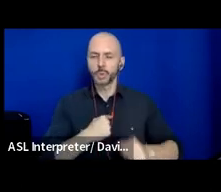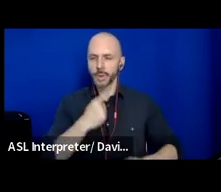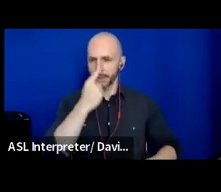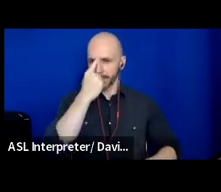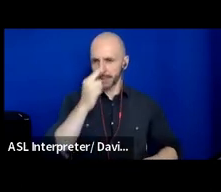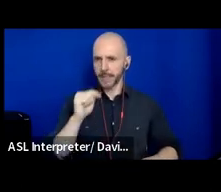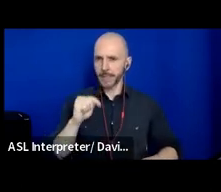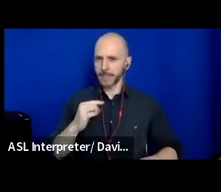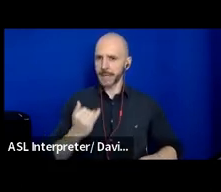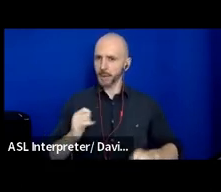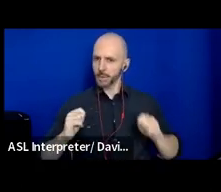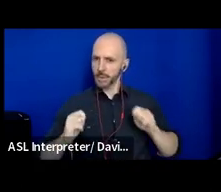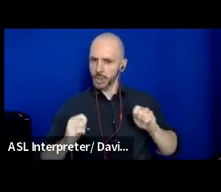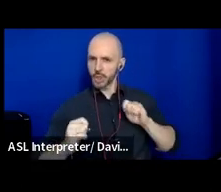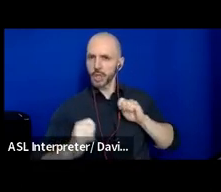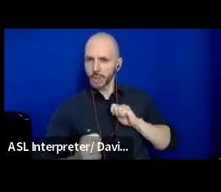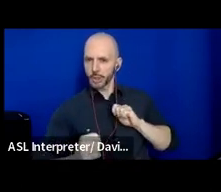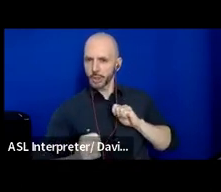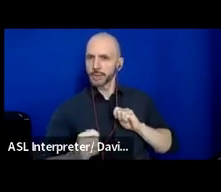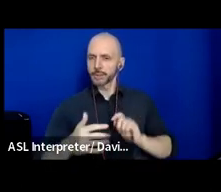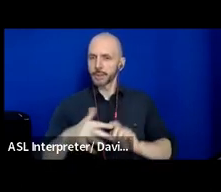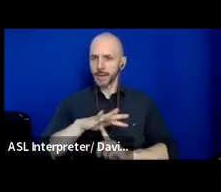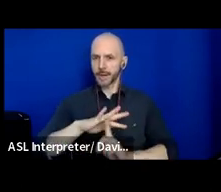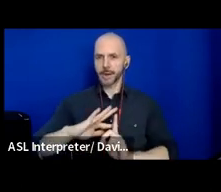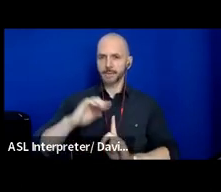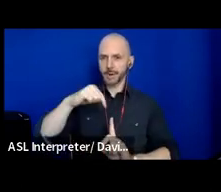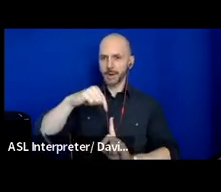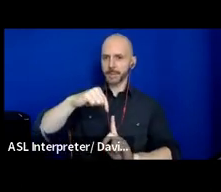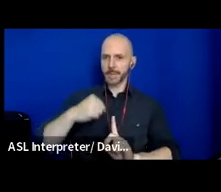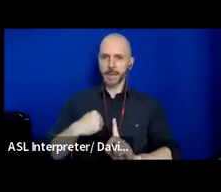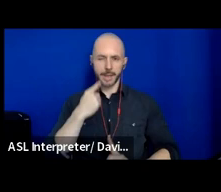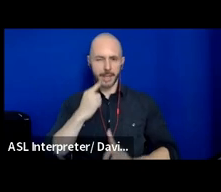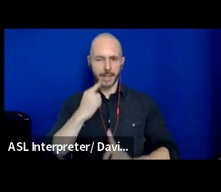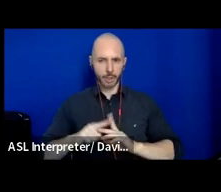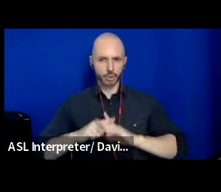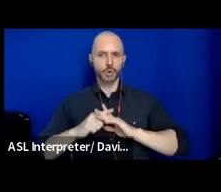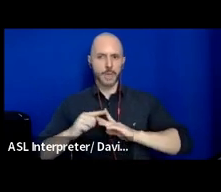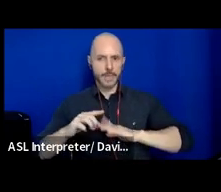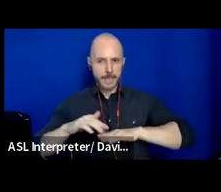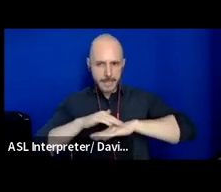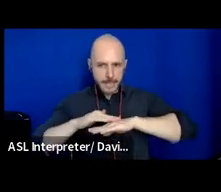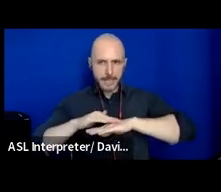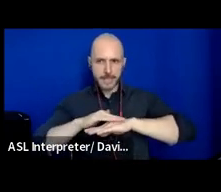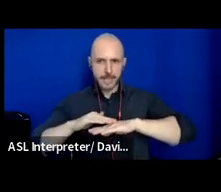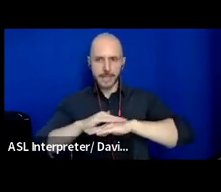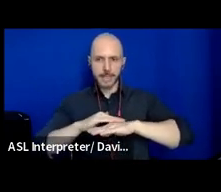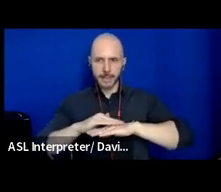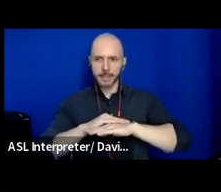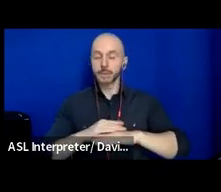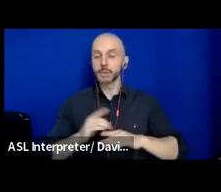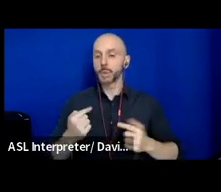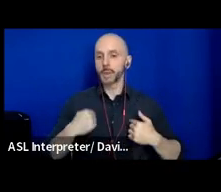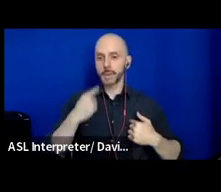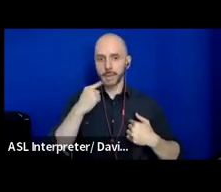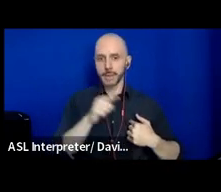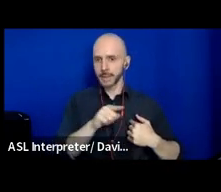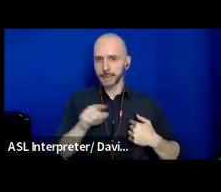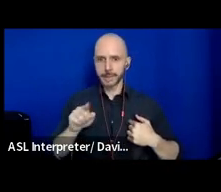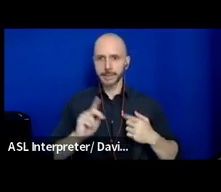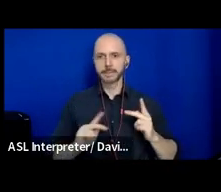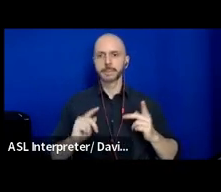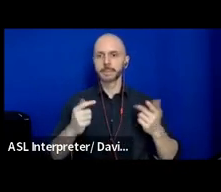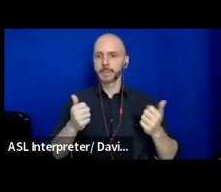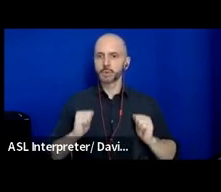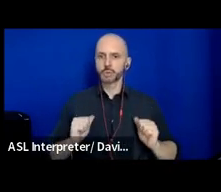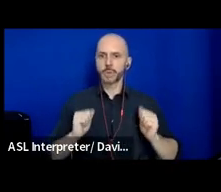all kinds of environments. So it's just about us starting to be open to what that looks like and being innovative. And,